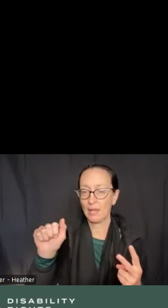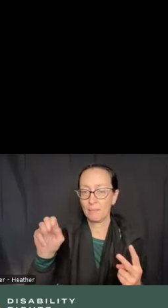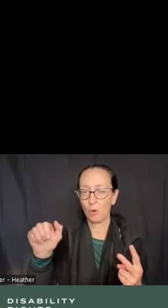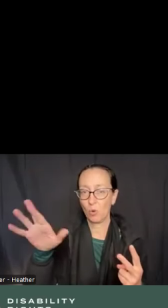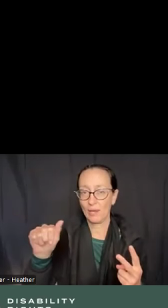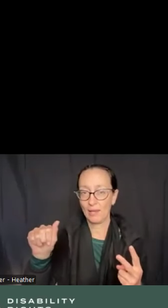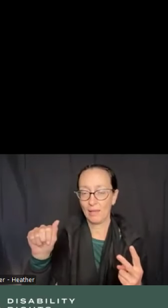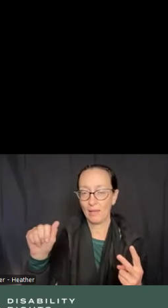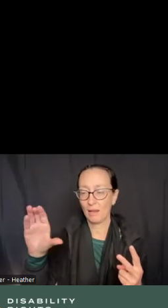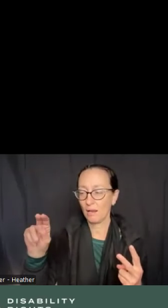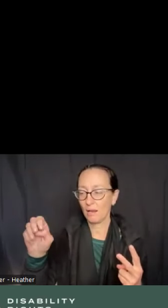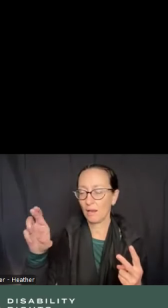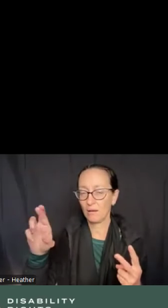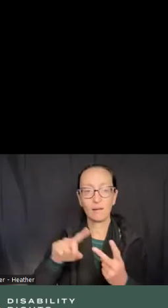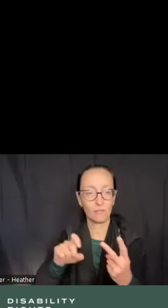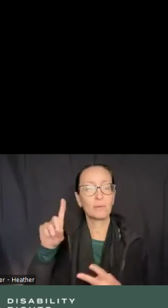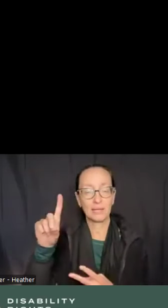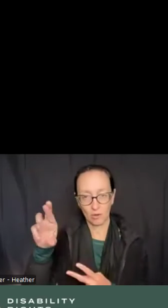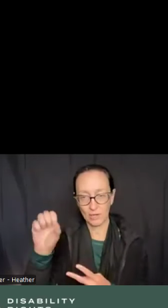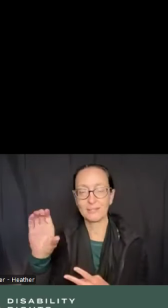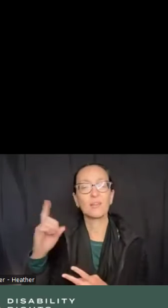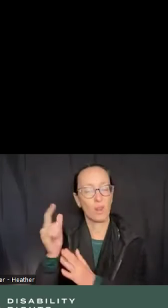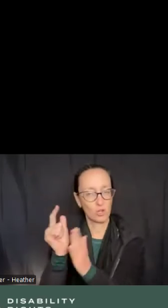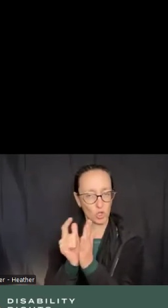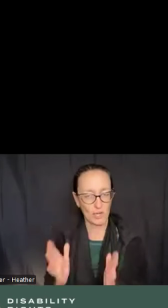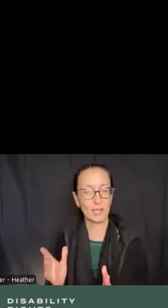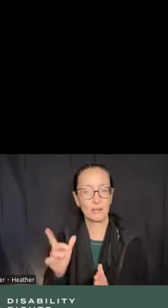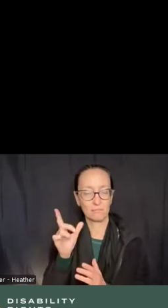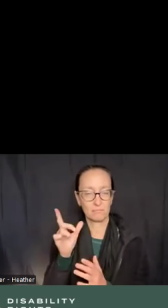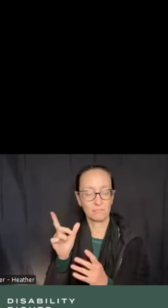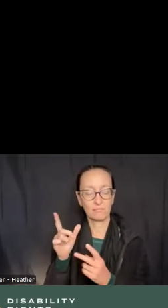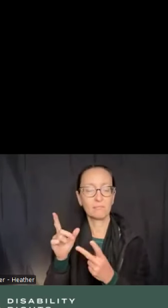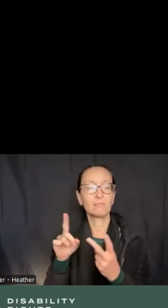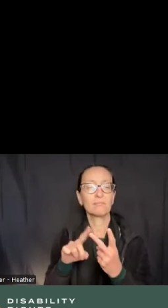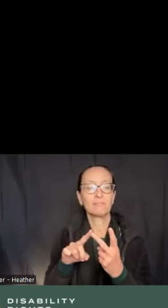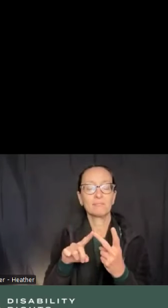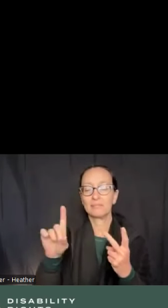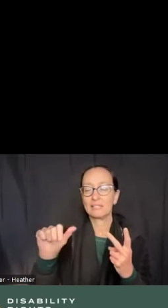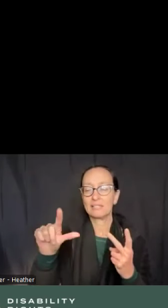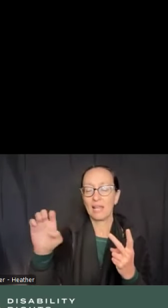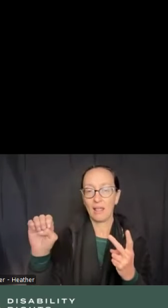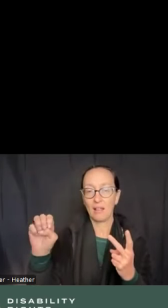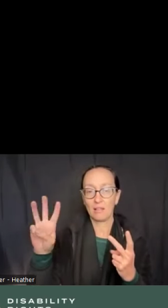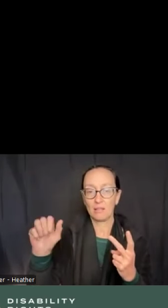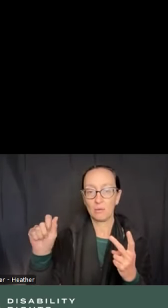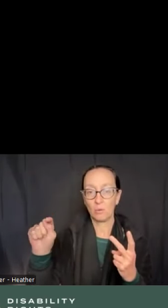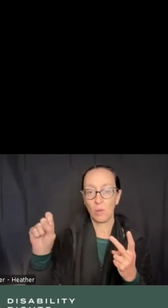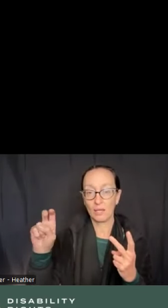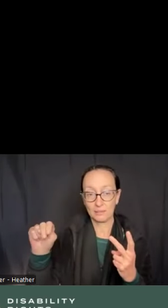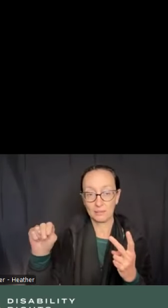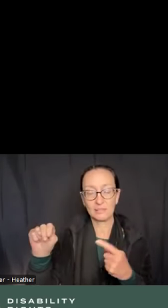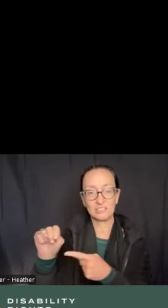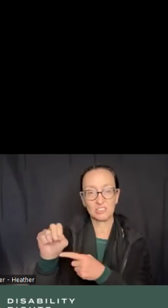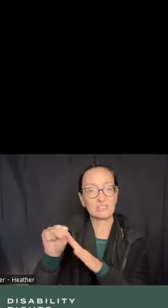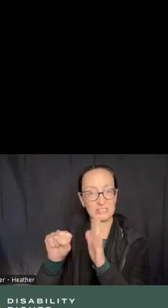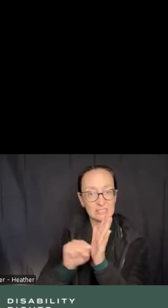from Disability Rights South Carolina, one of our attorneys with us. And we also have Dale Watson, State Long-Term Care Ombudsman. And I